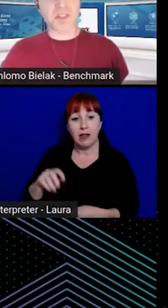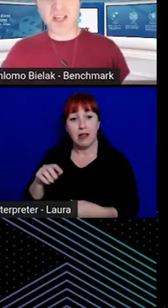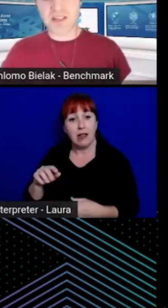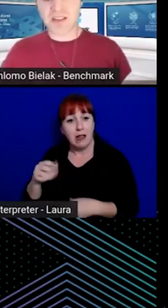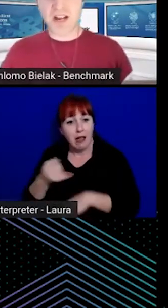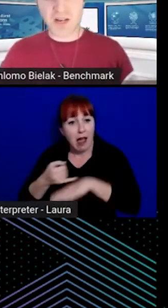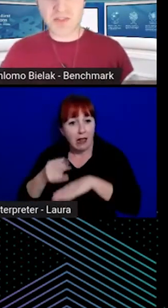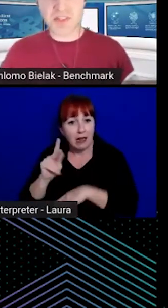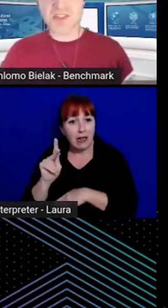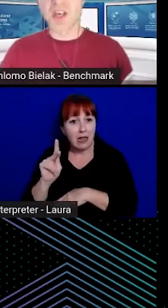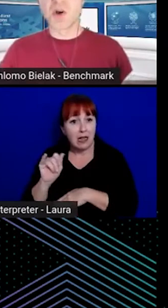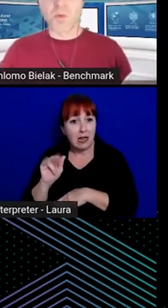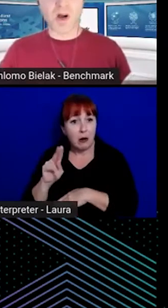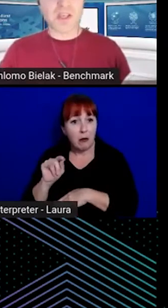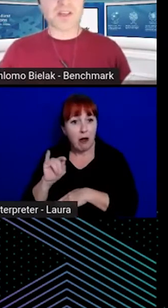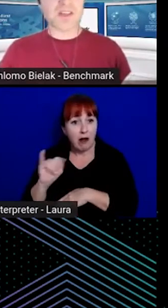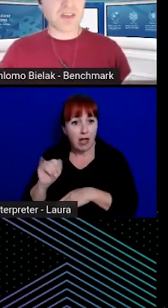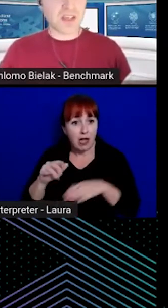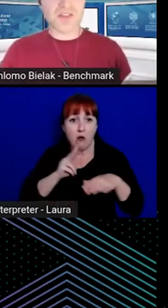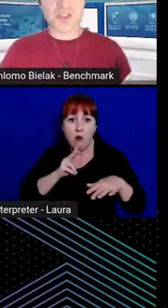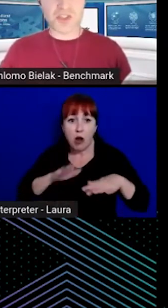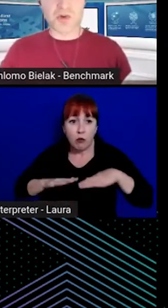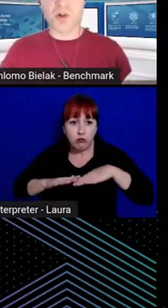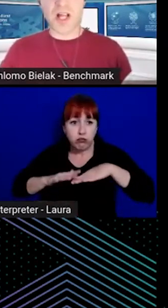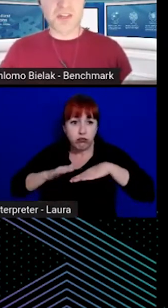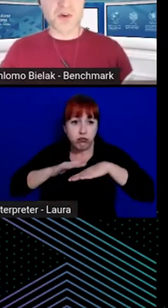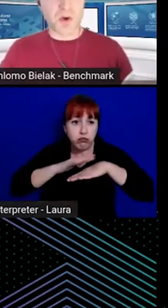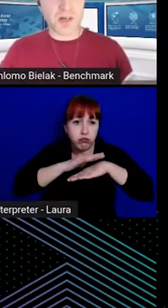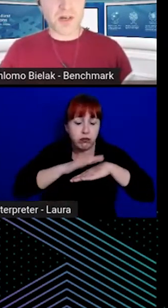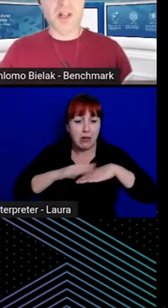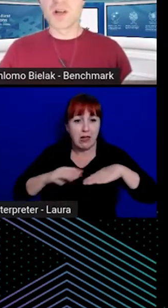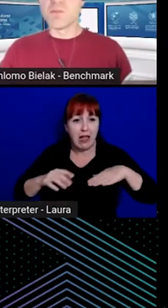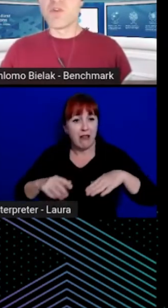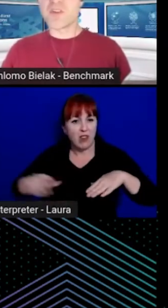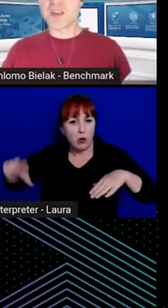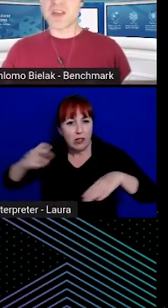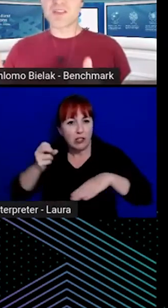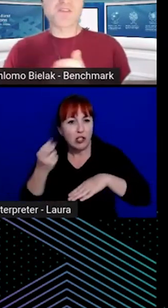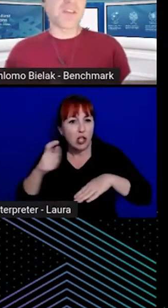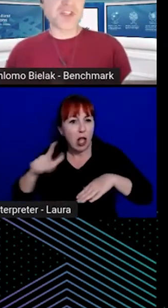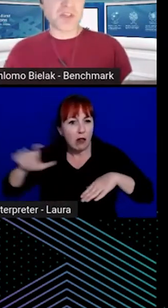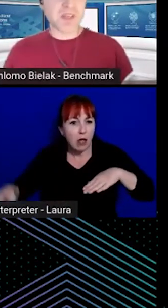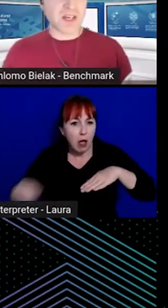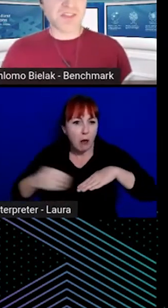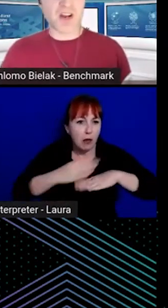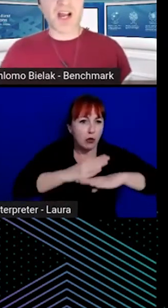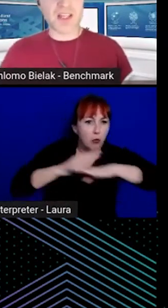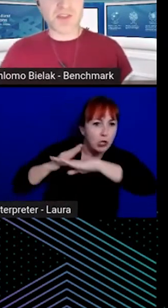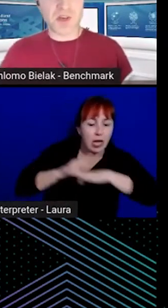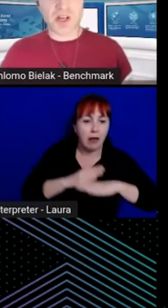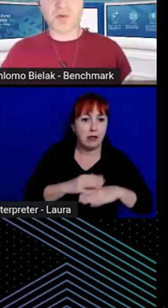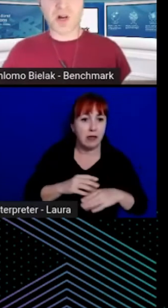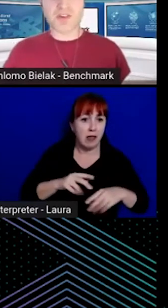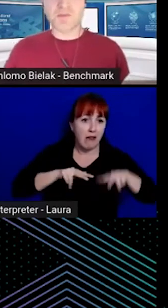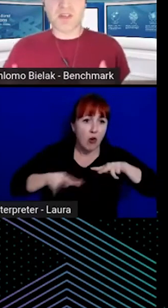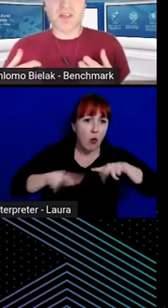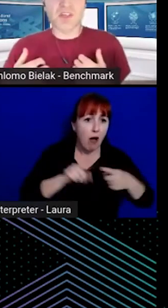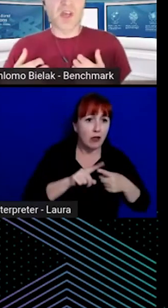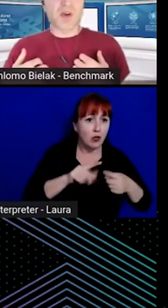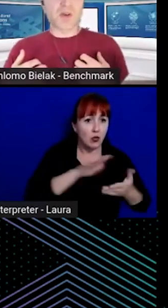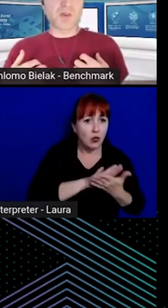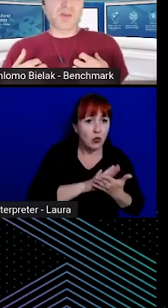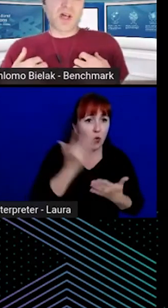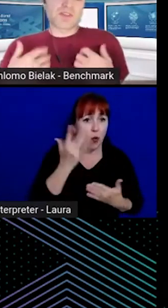seashells protecting their houses, walking their kids to school underwater, moving to Fiji because their island's going underwater is